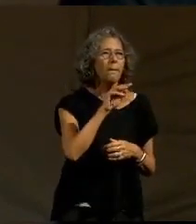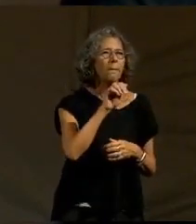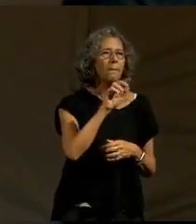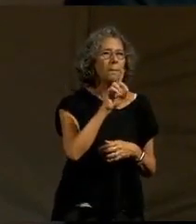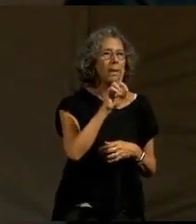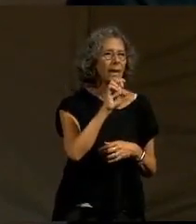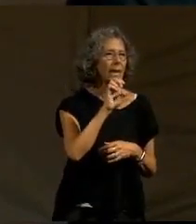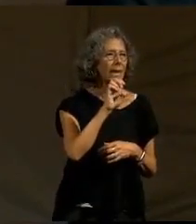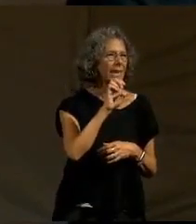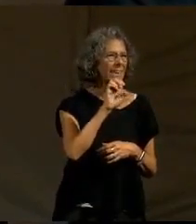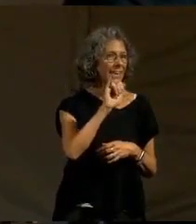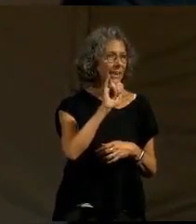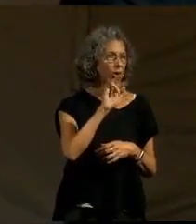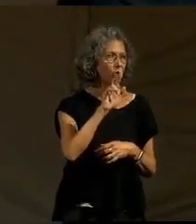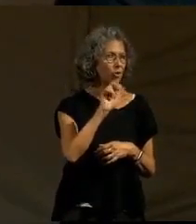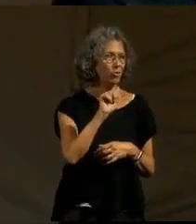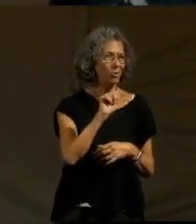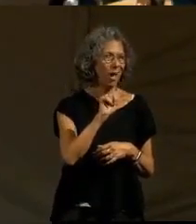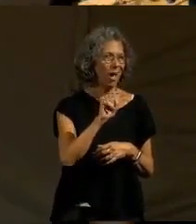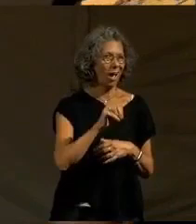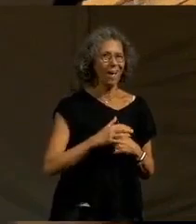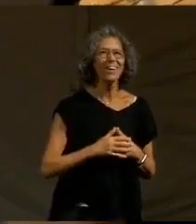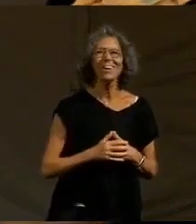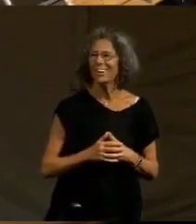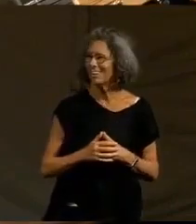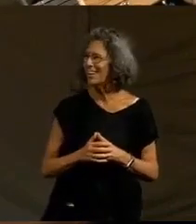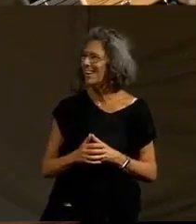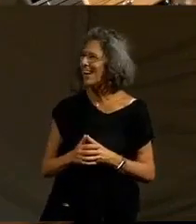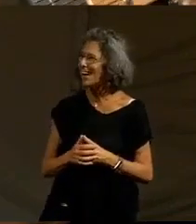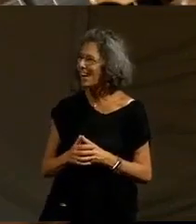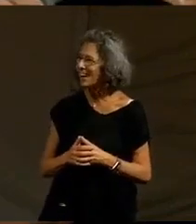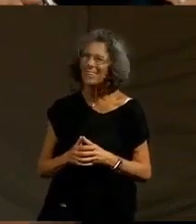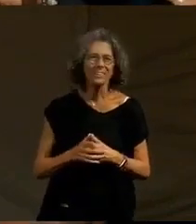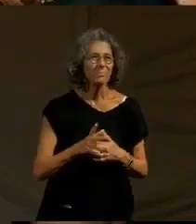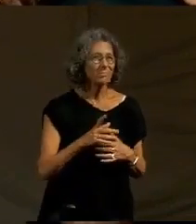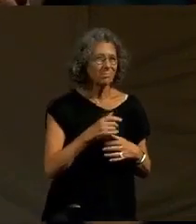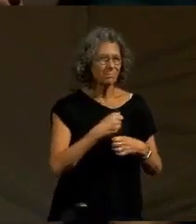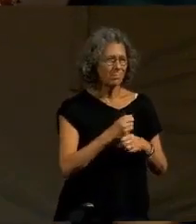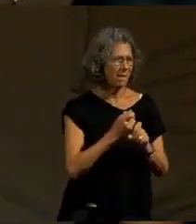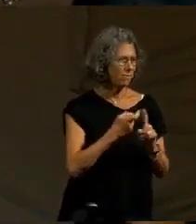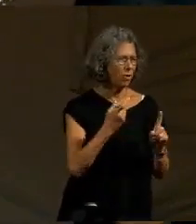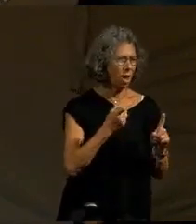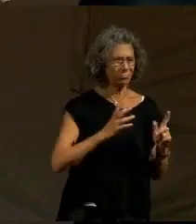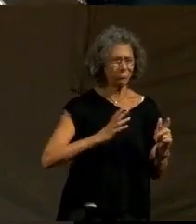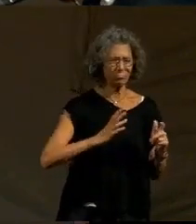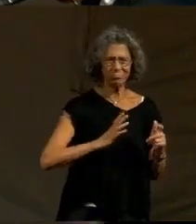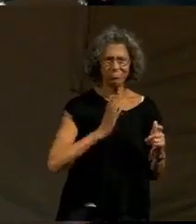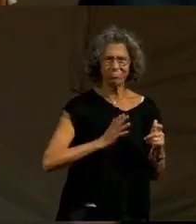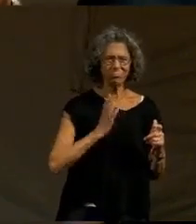Madeira. All that was good in guitars and soft Corinthian leather.